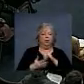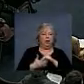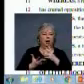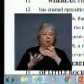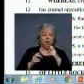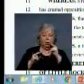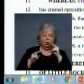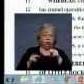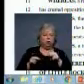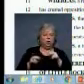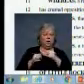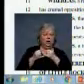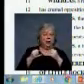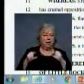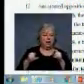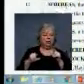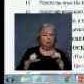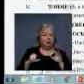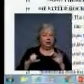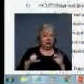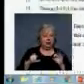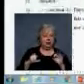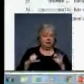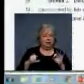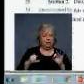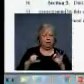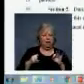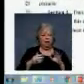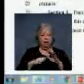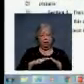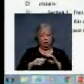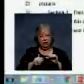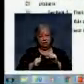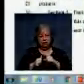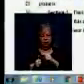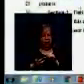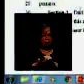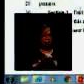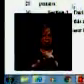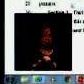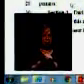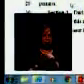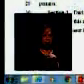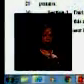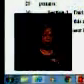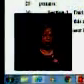you to look at line 29 on the first page.